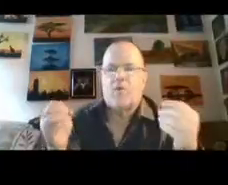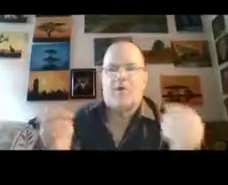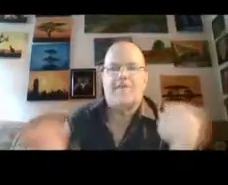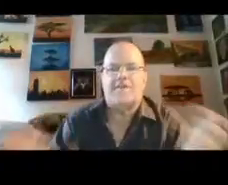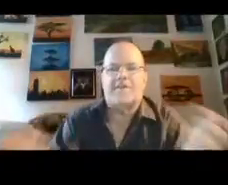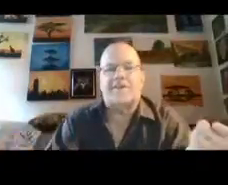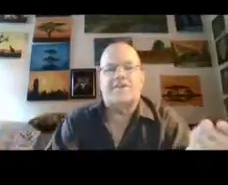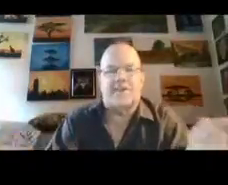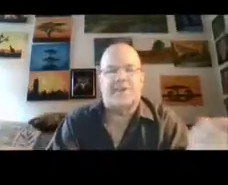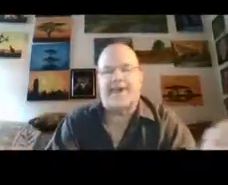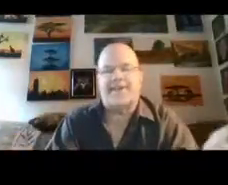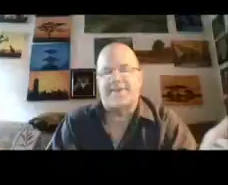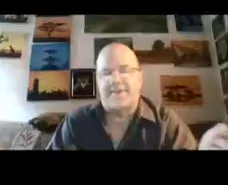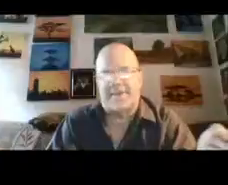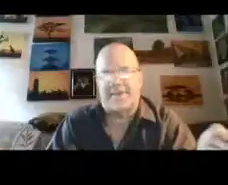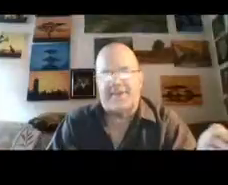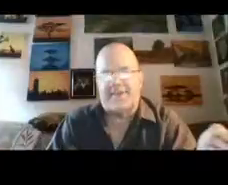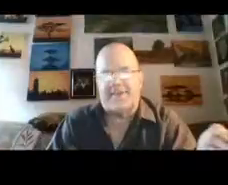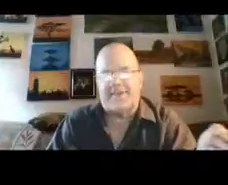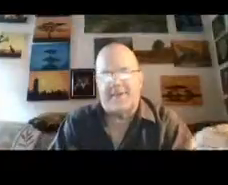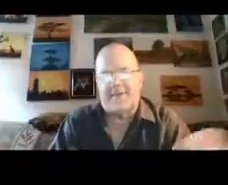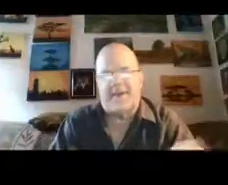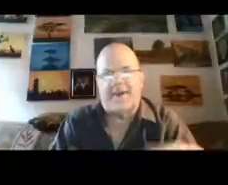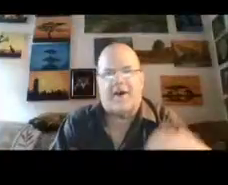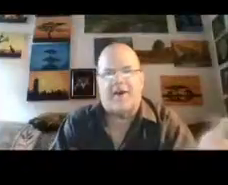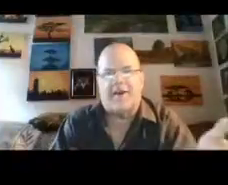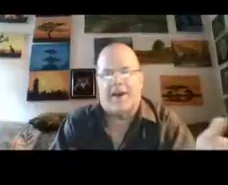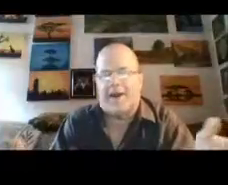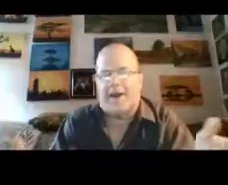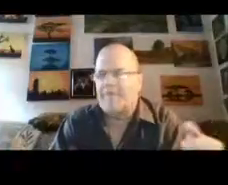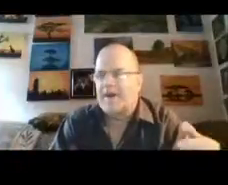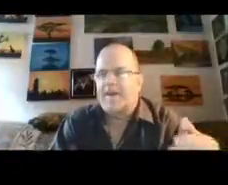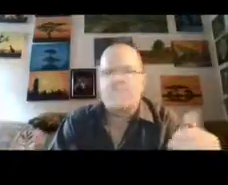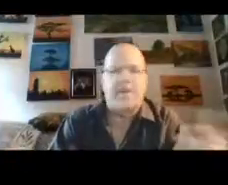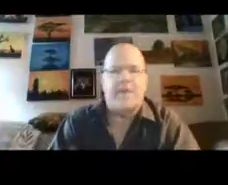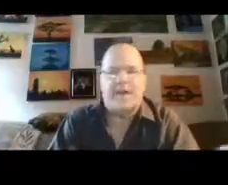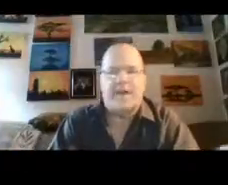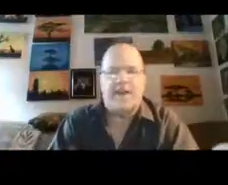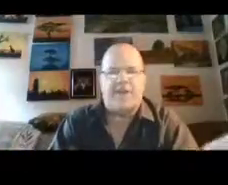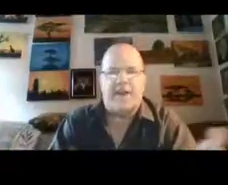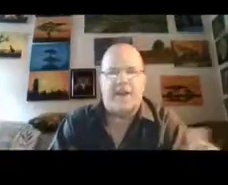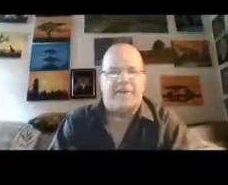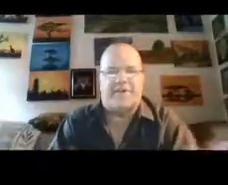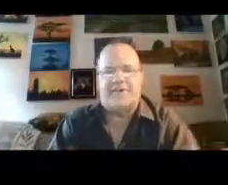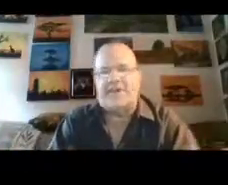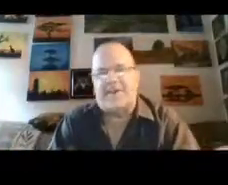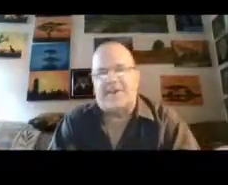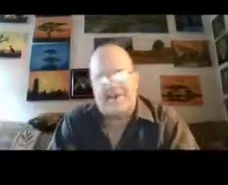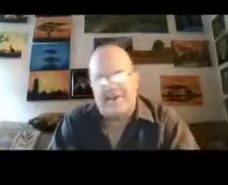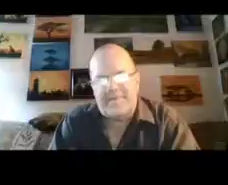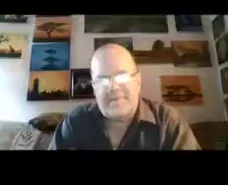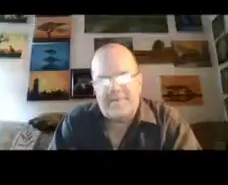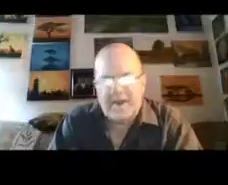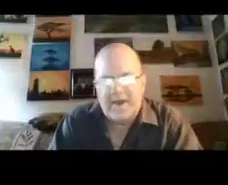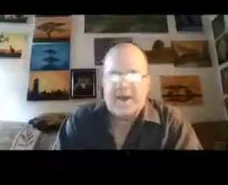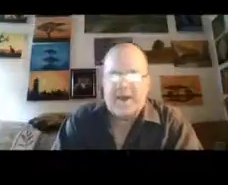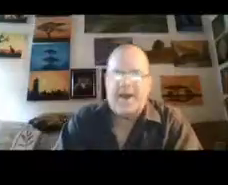teacher's lessons that she's teaching me on manipulation and deceit.